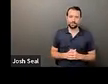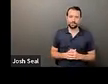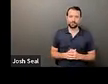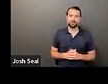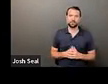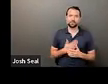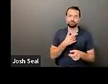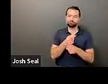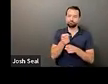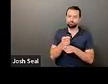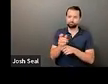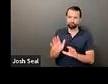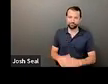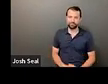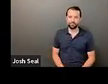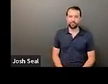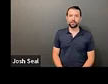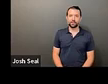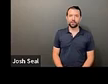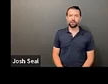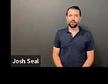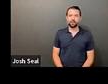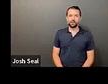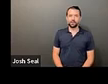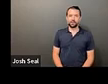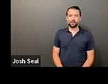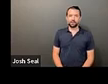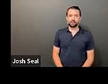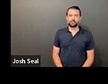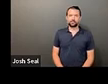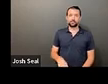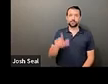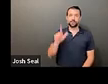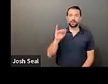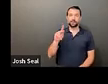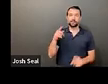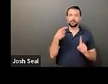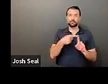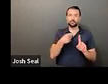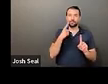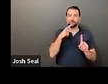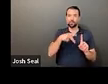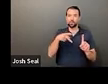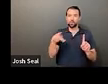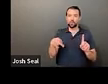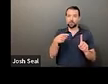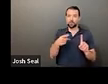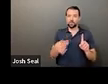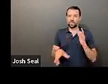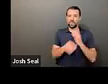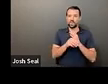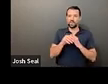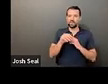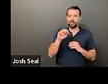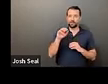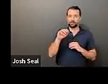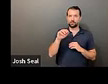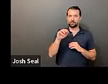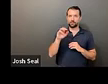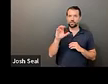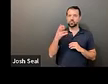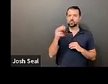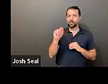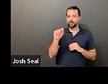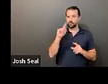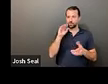Anything I did in the make chat? A PowerPoint link for those of you that are interested in it. It is in the chat right now. So thank if you want to grab